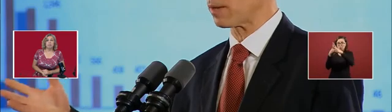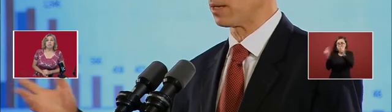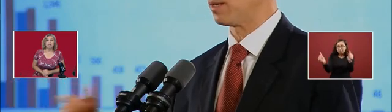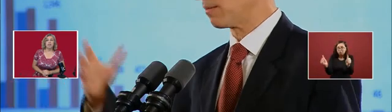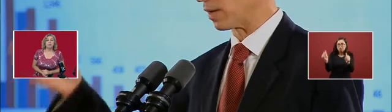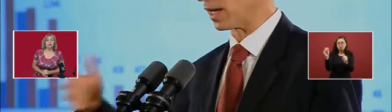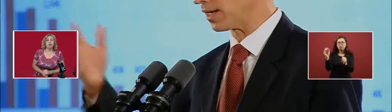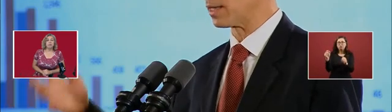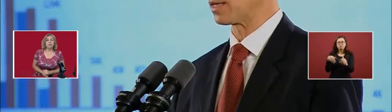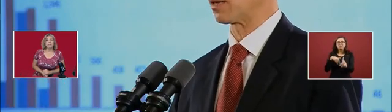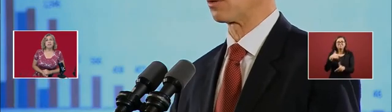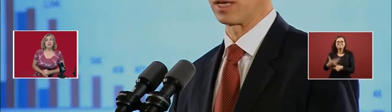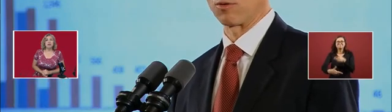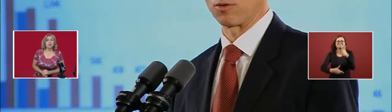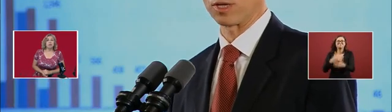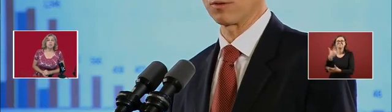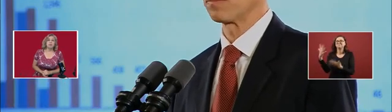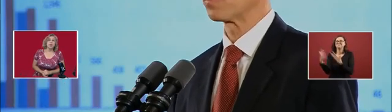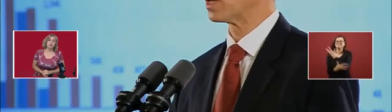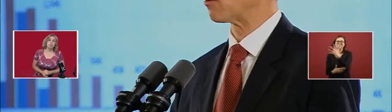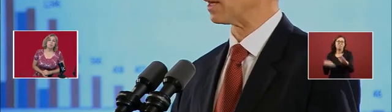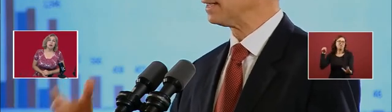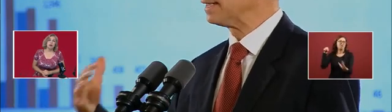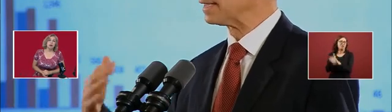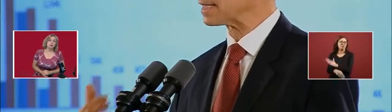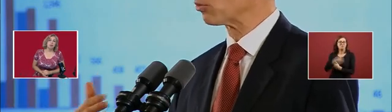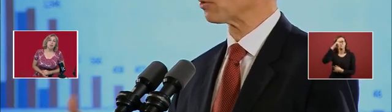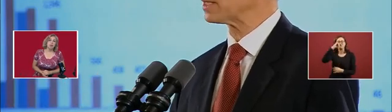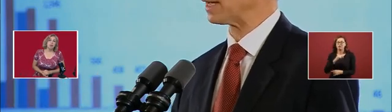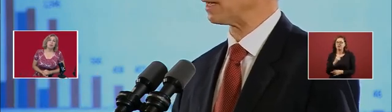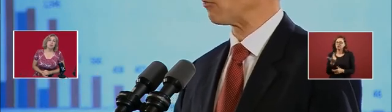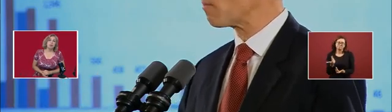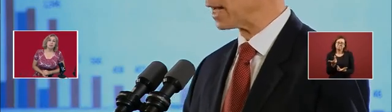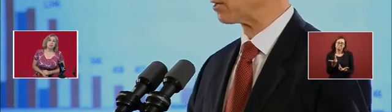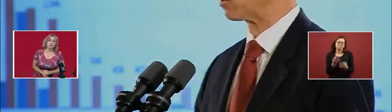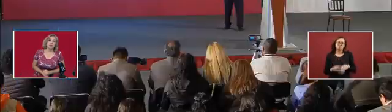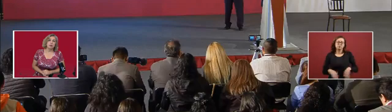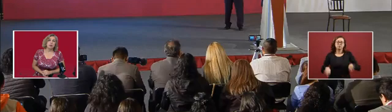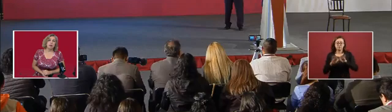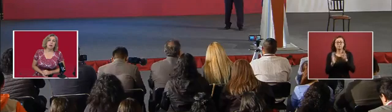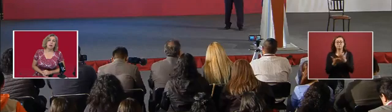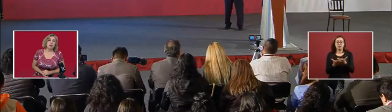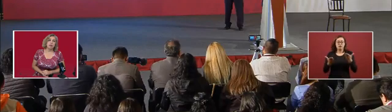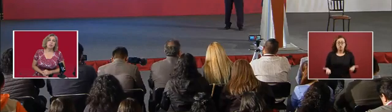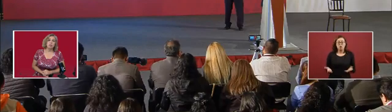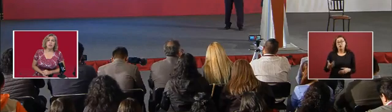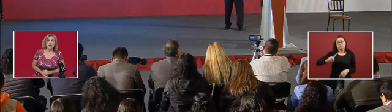diseases that are transmitted by the mosquito. So according to the